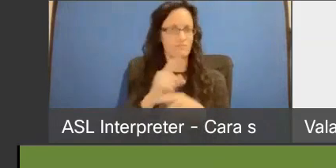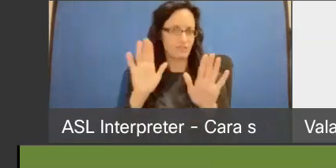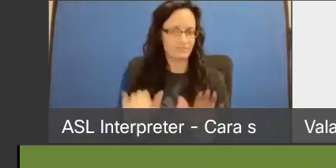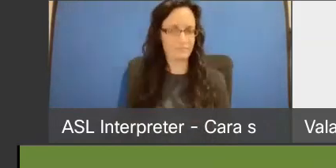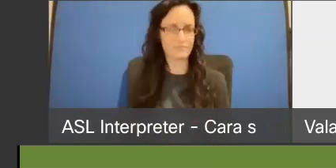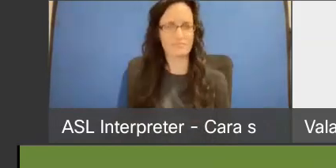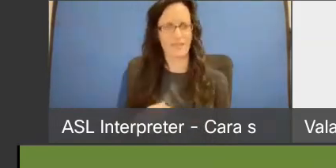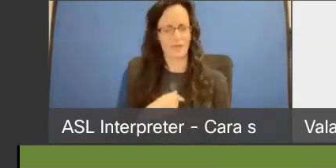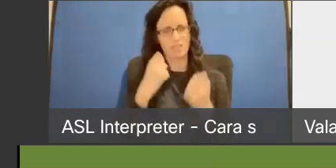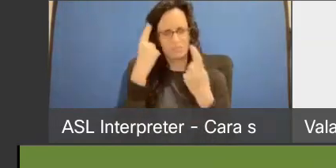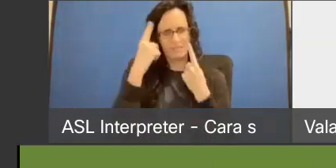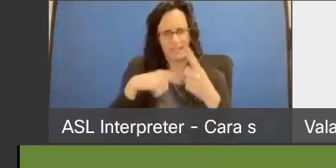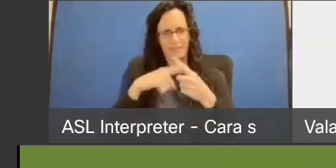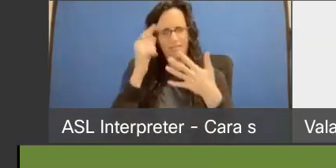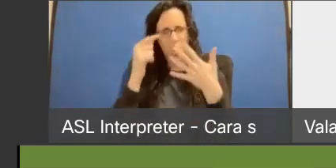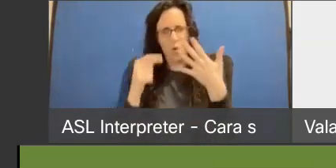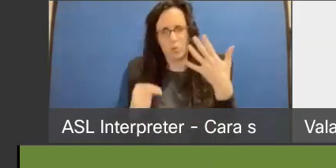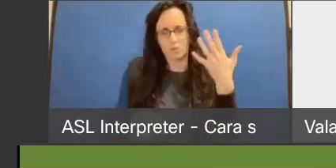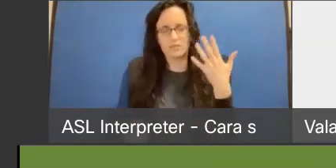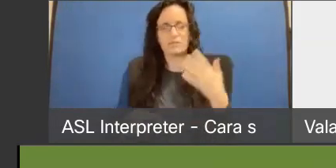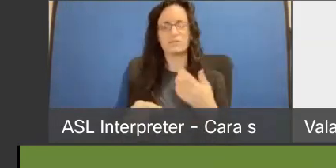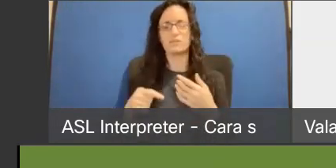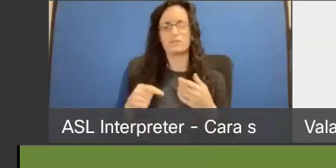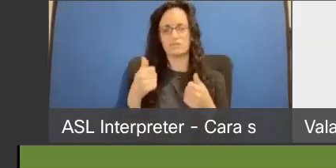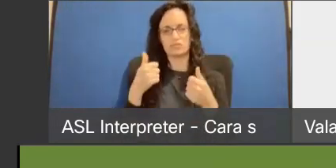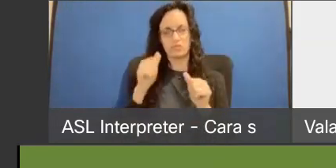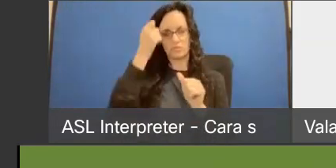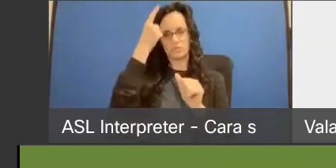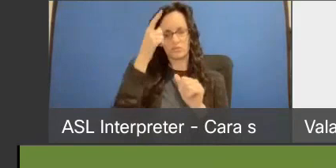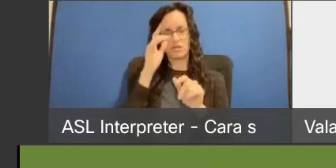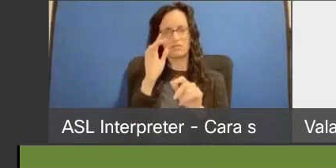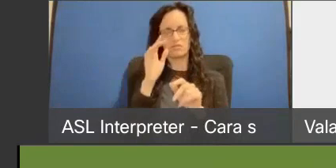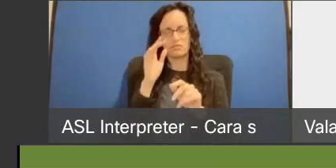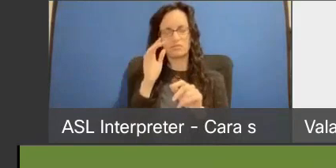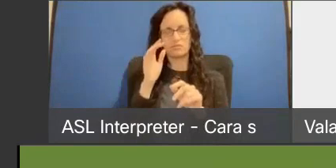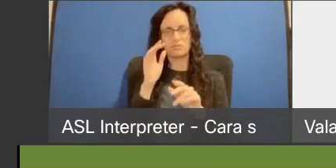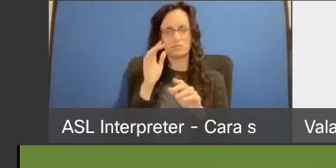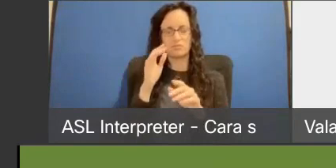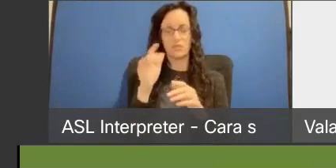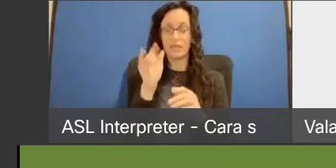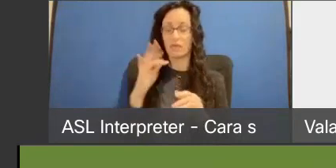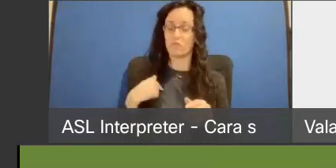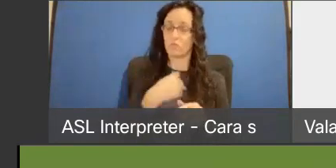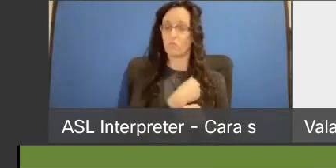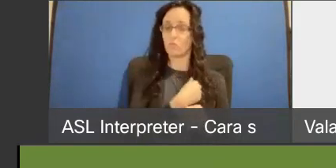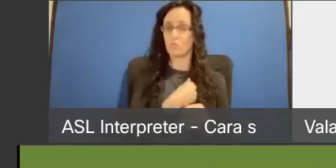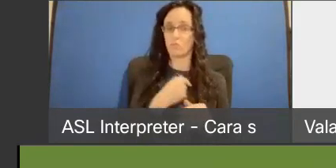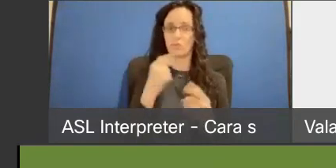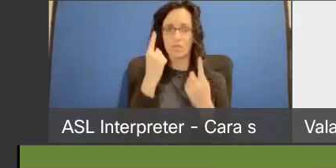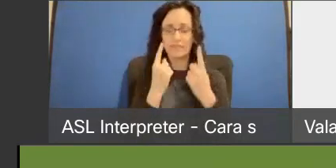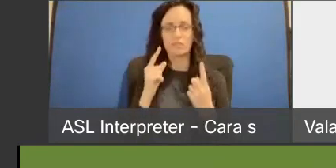be thinking about that as we're thinking about people and trying to get some understanding if we're concerned about risk for folks. Yeah, a lot of things you